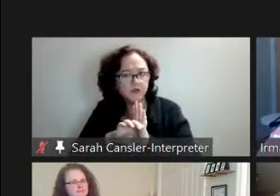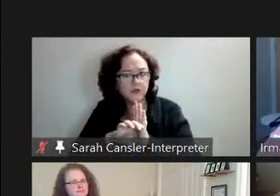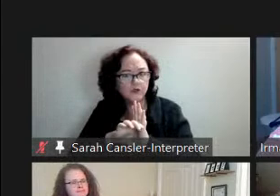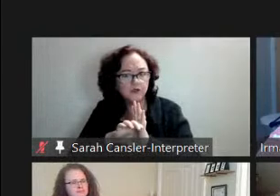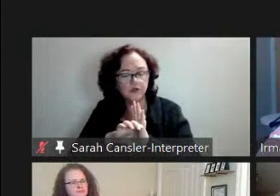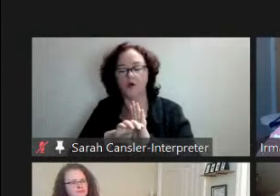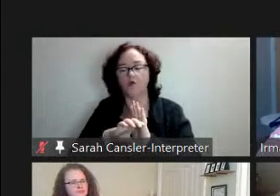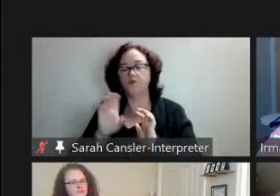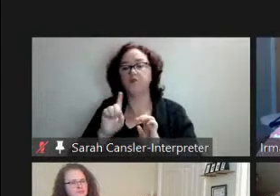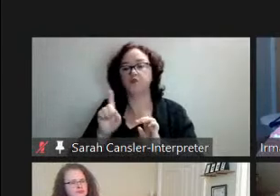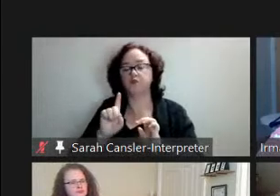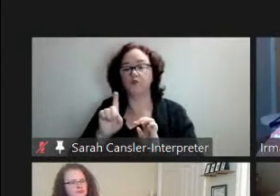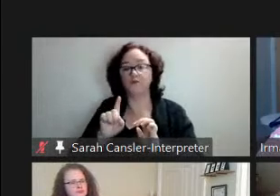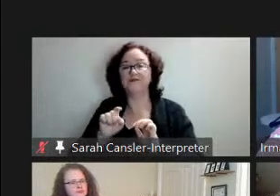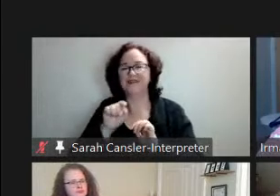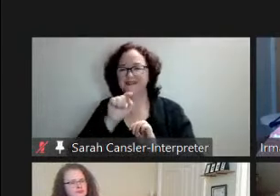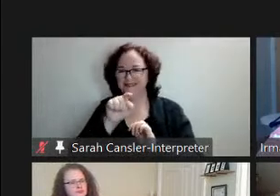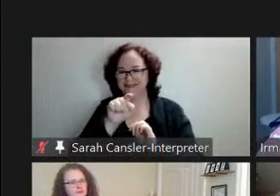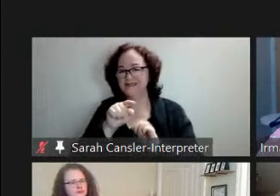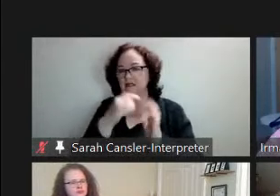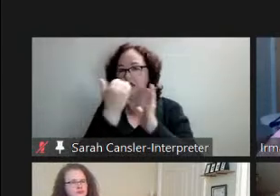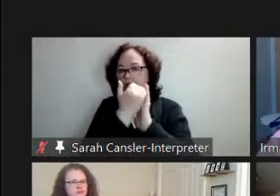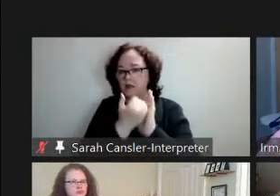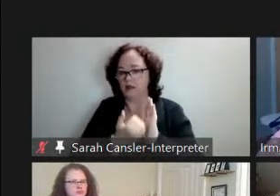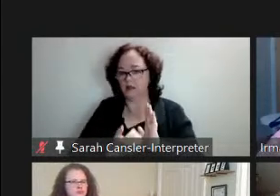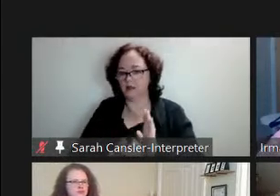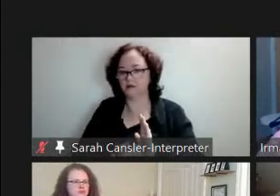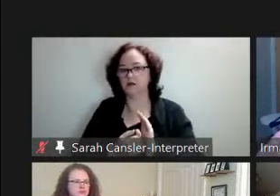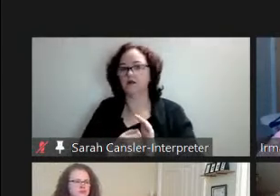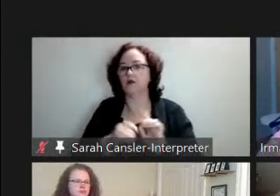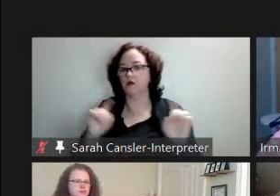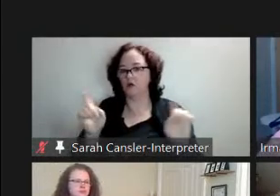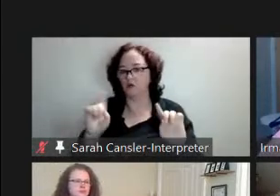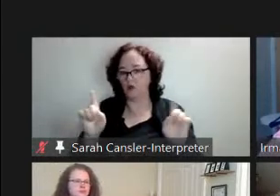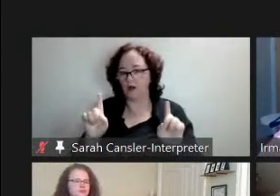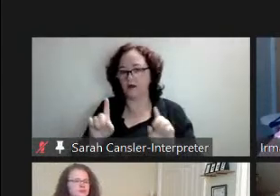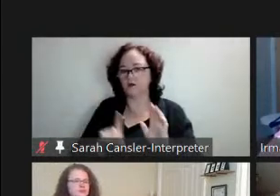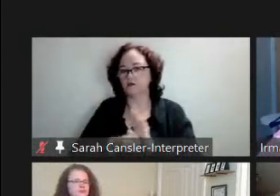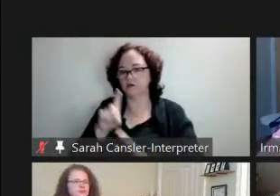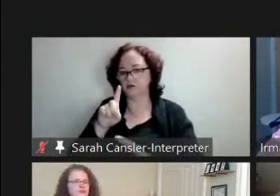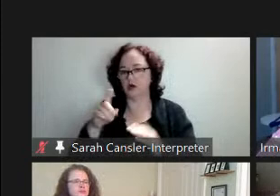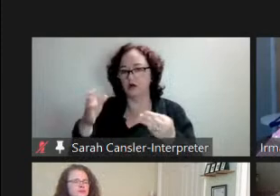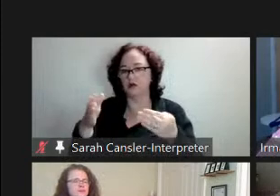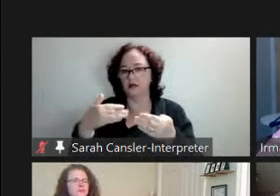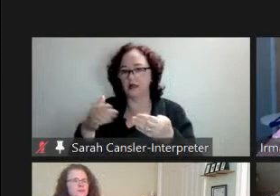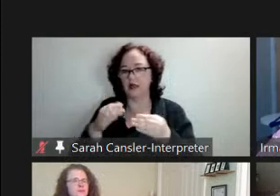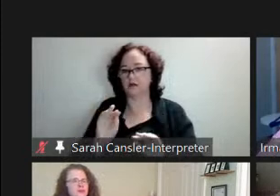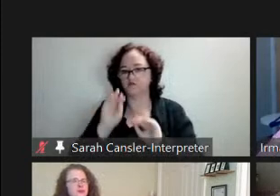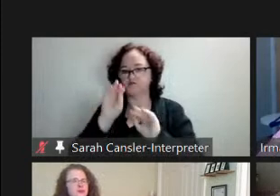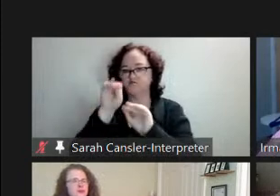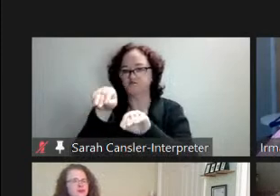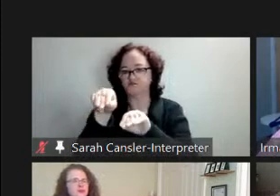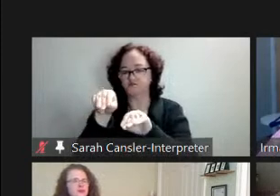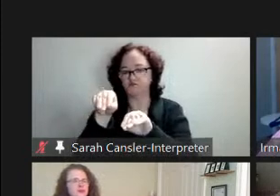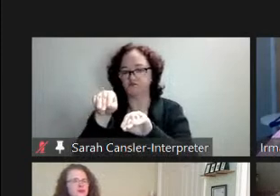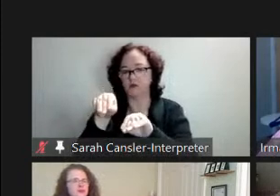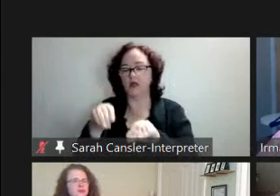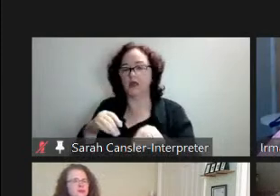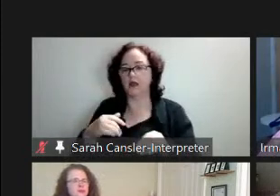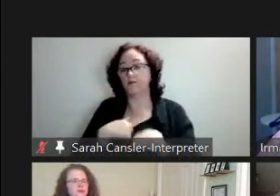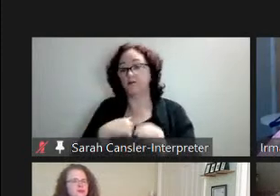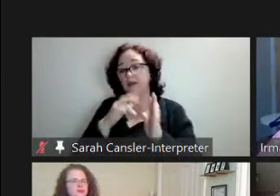Oh, so these are the locations where we have installed the tall gates. I won't go through the list, but